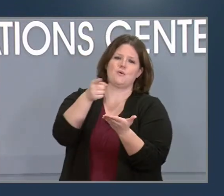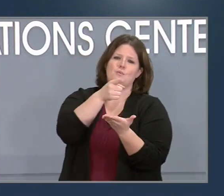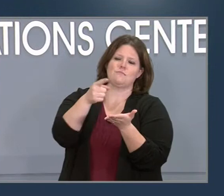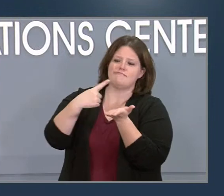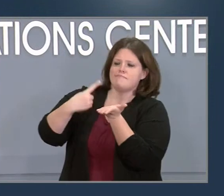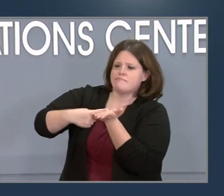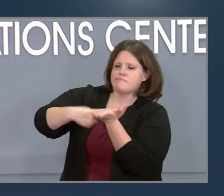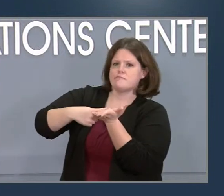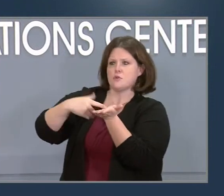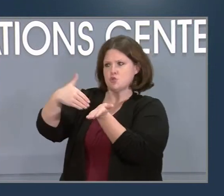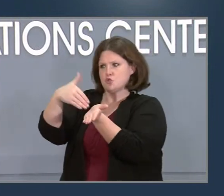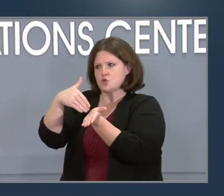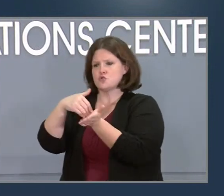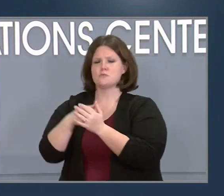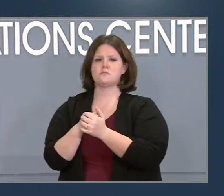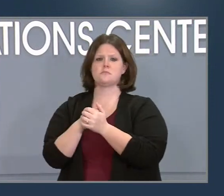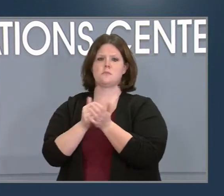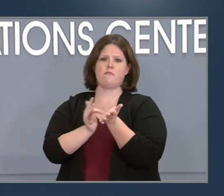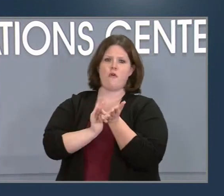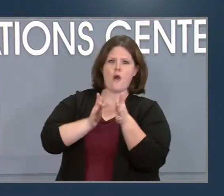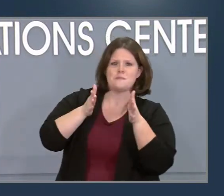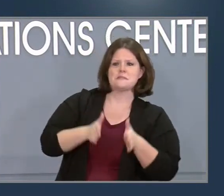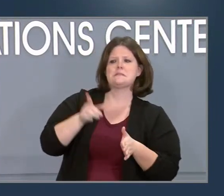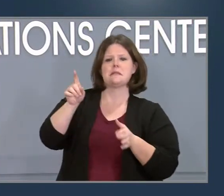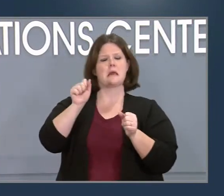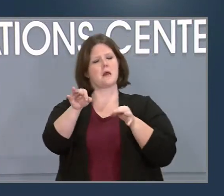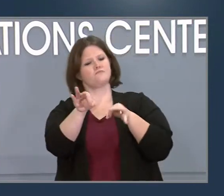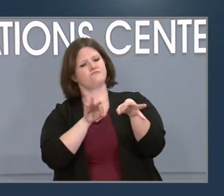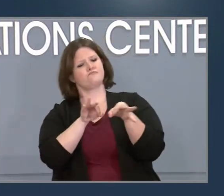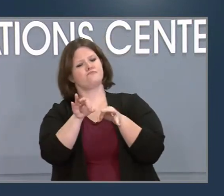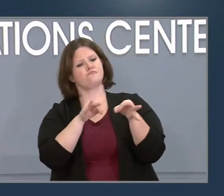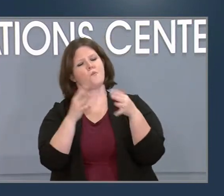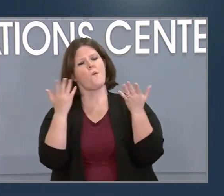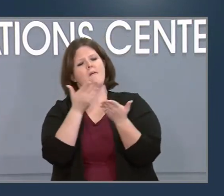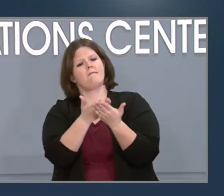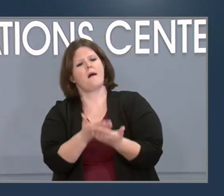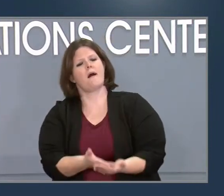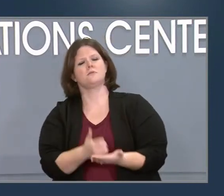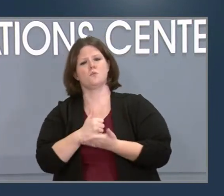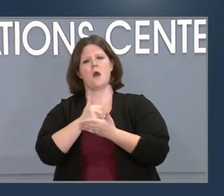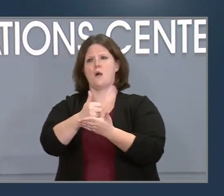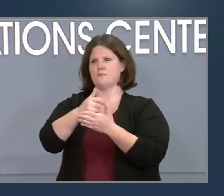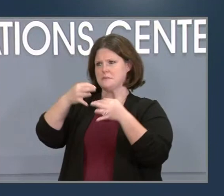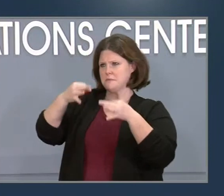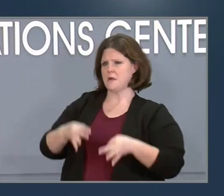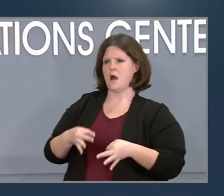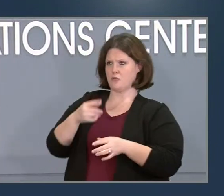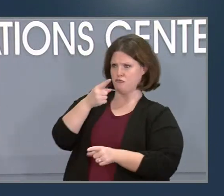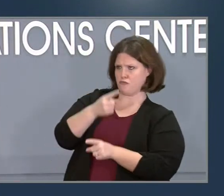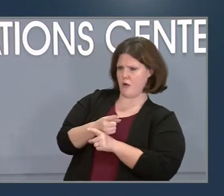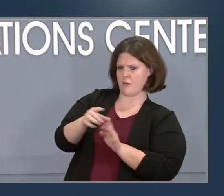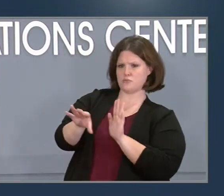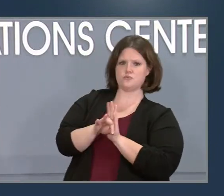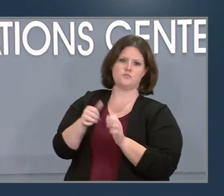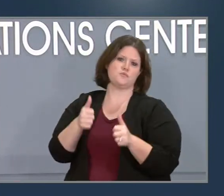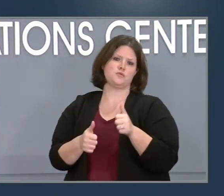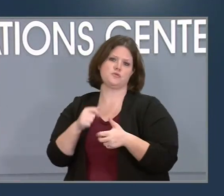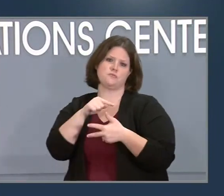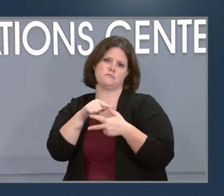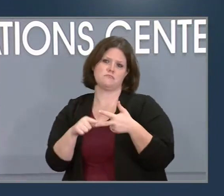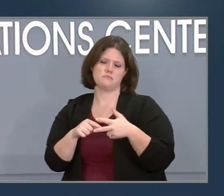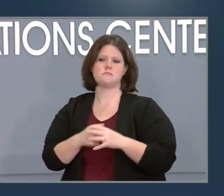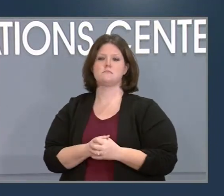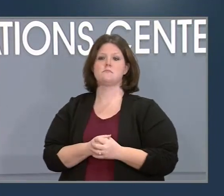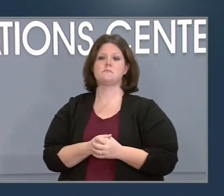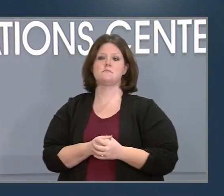you have questions about which booster is right for you. Vaccines are saving lives. In North Carolina, people who are unvaccinated